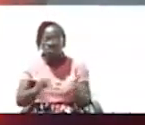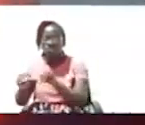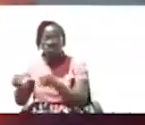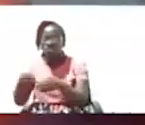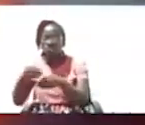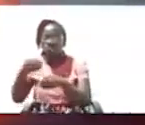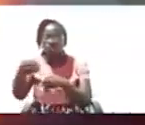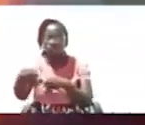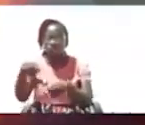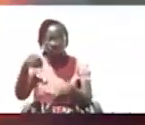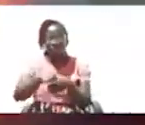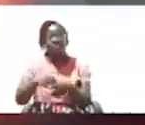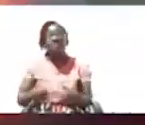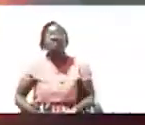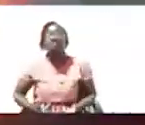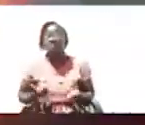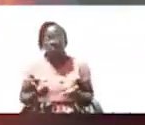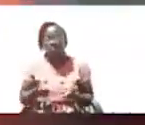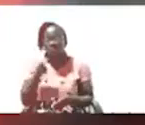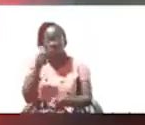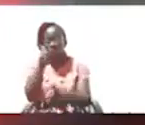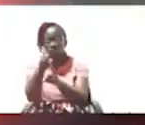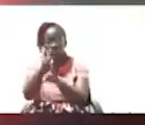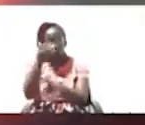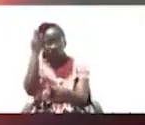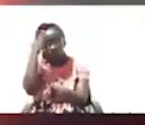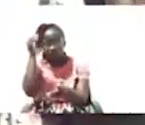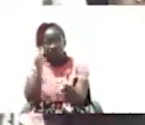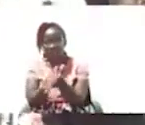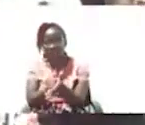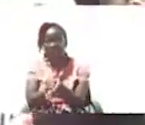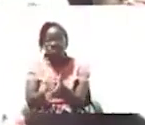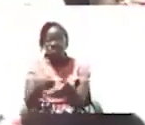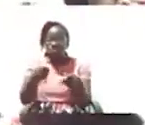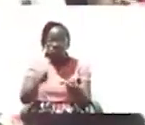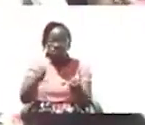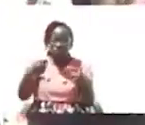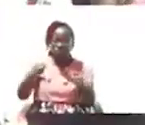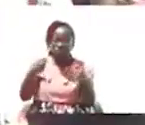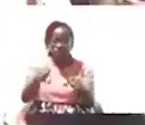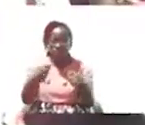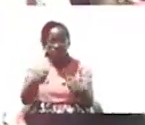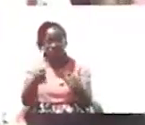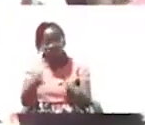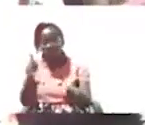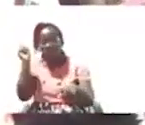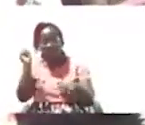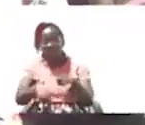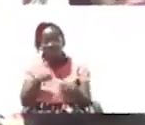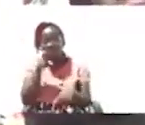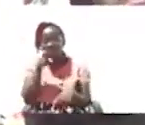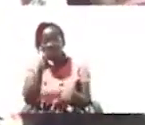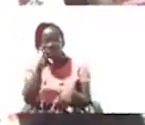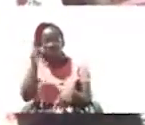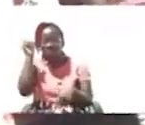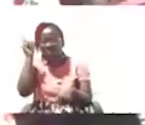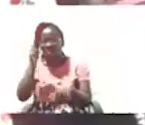you can see that you are trying your best. But there is no progress.